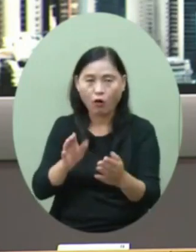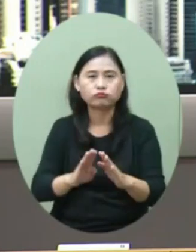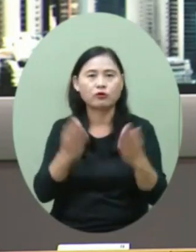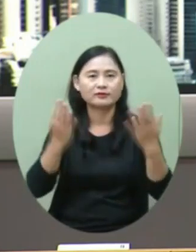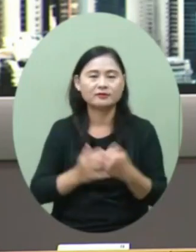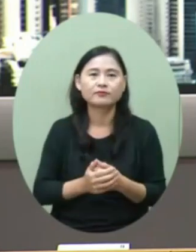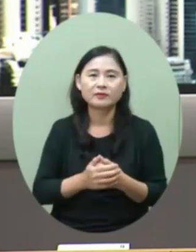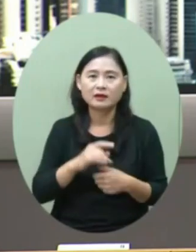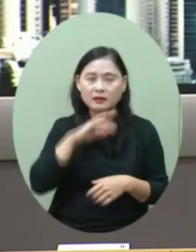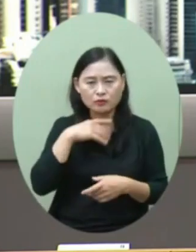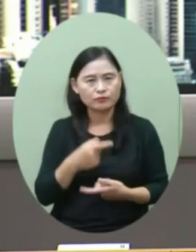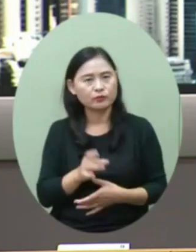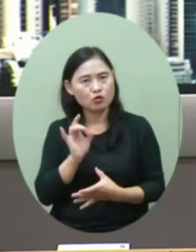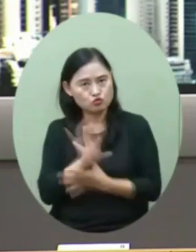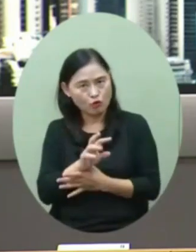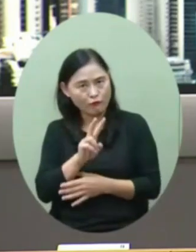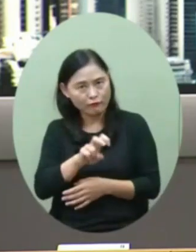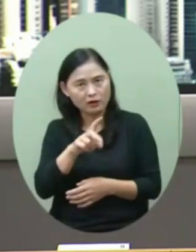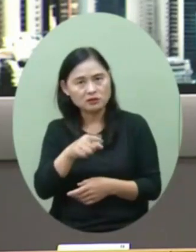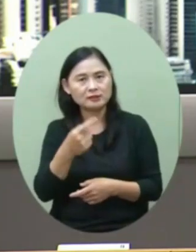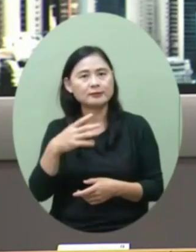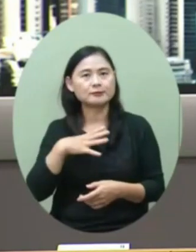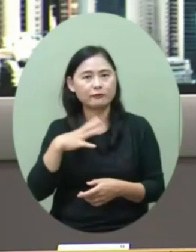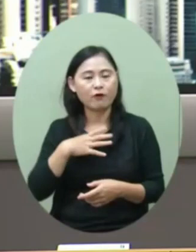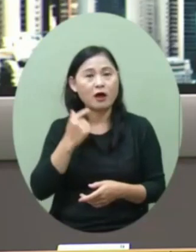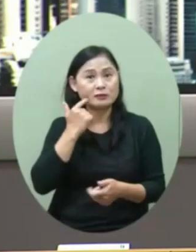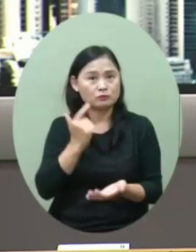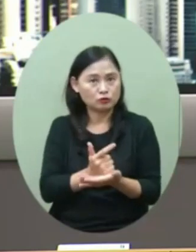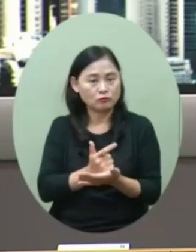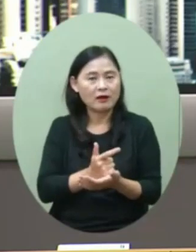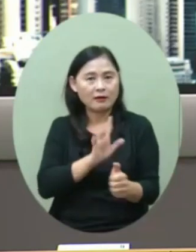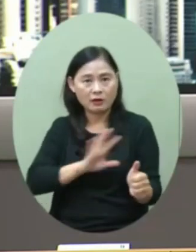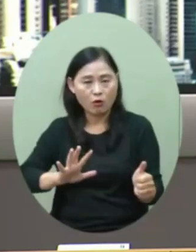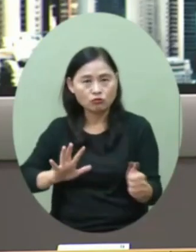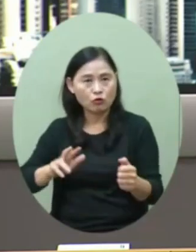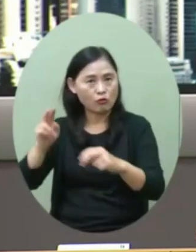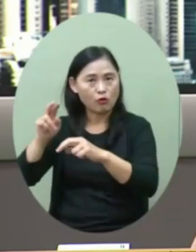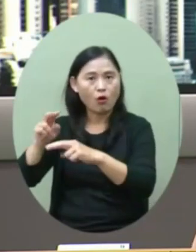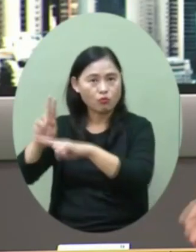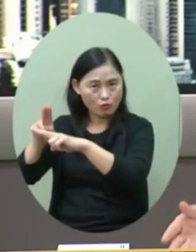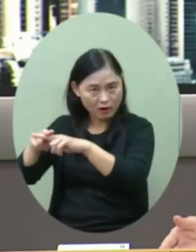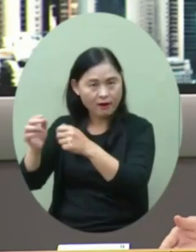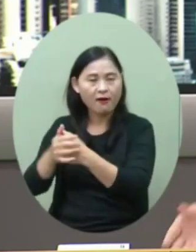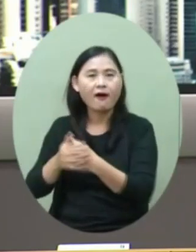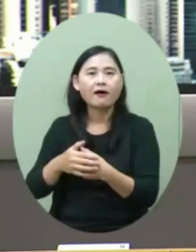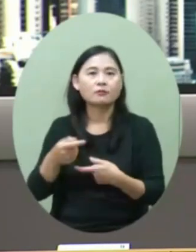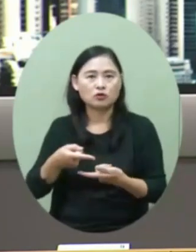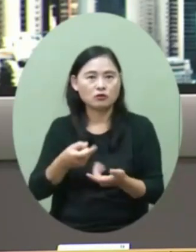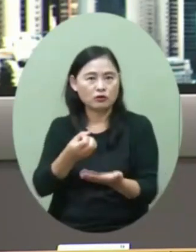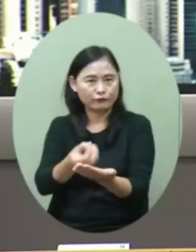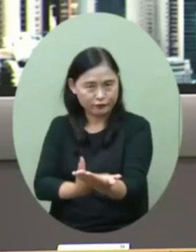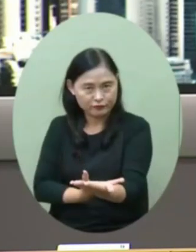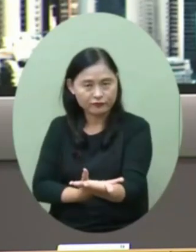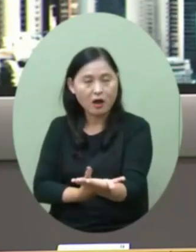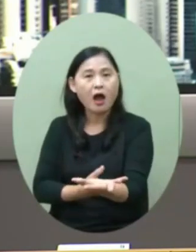the relevant national laws in the region. Now, if you could envisage or preempt this situation, then we